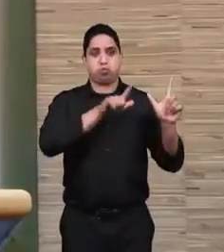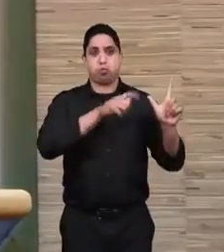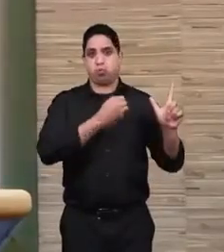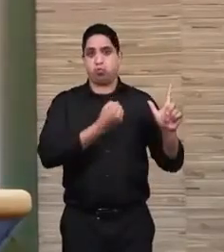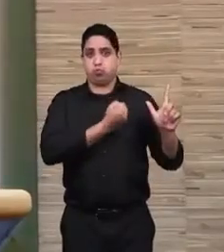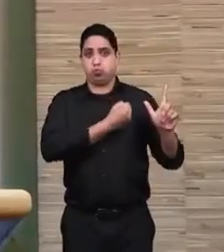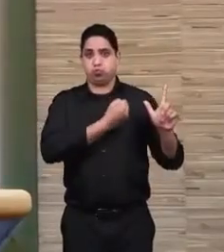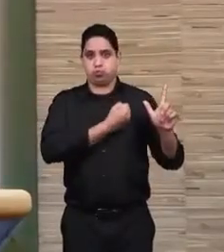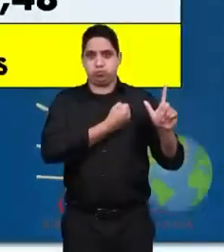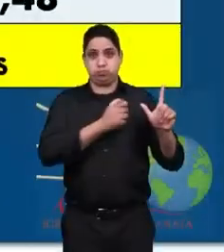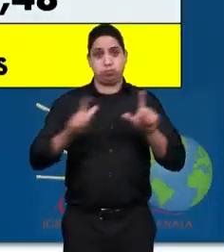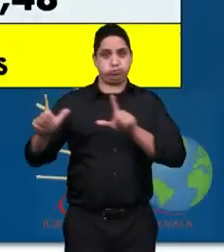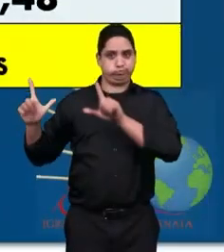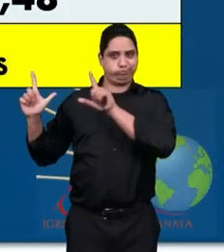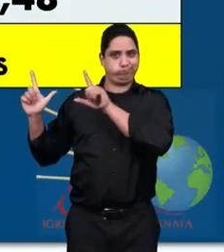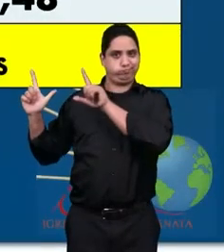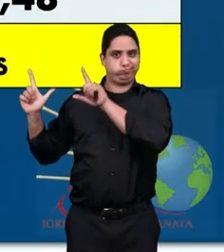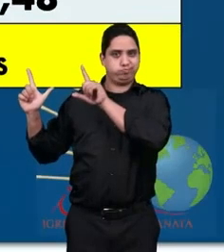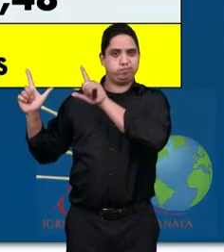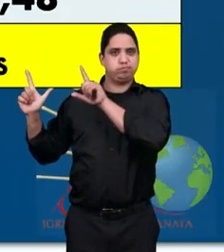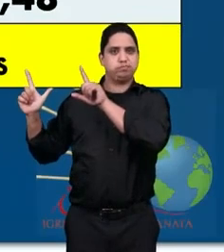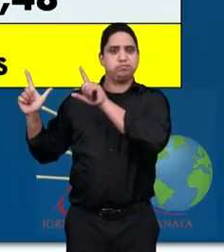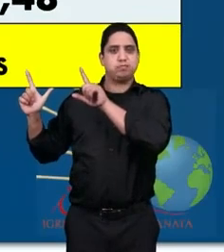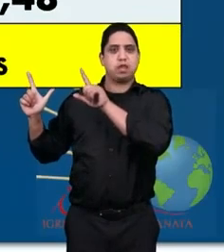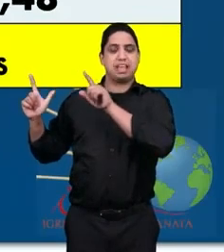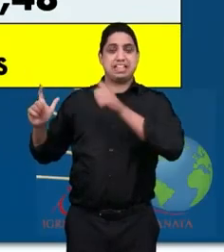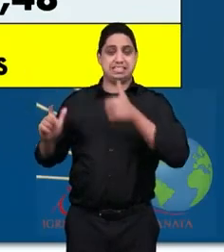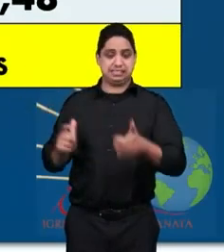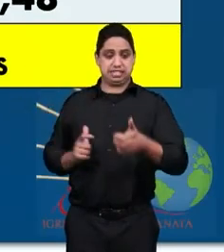picture that is displayed,